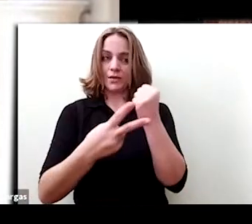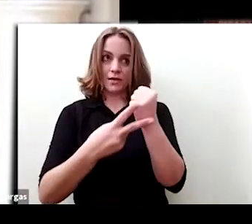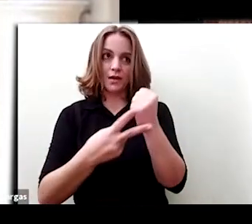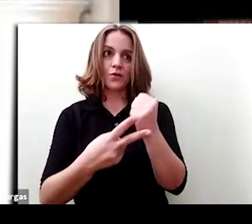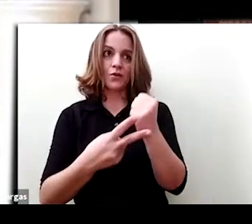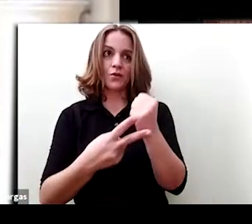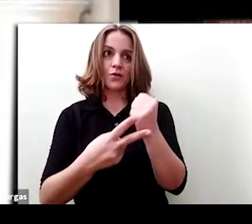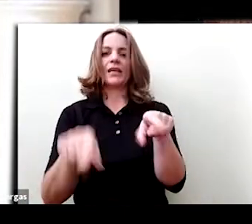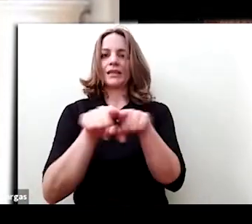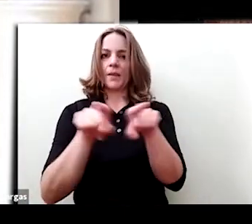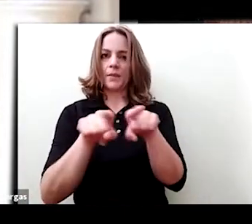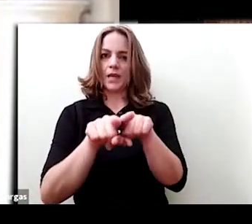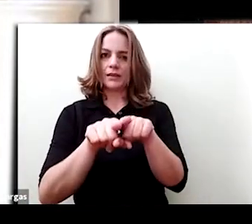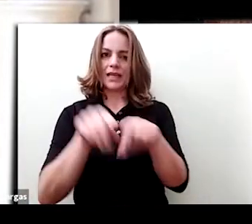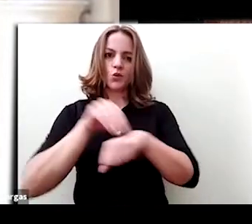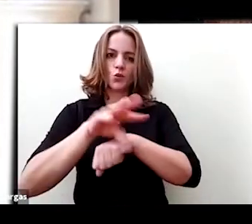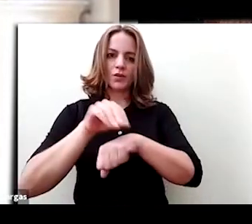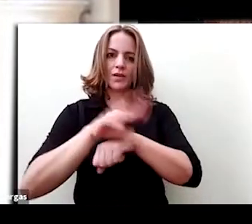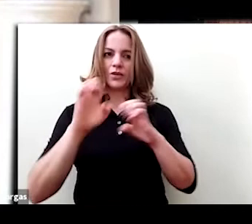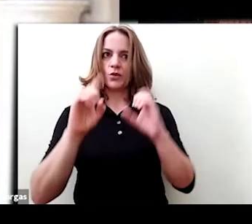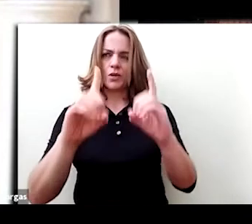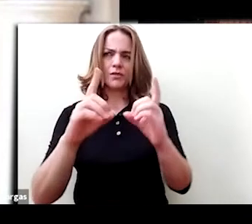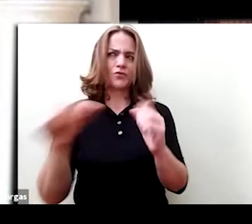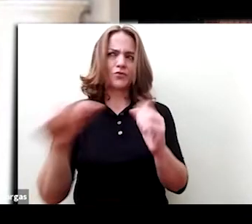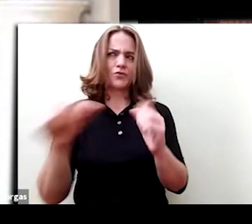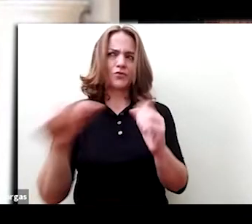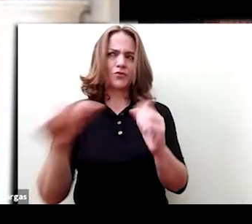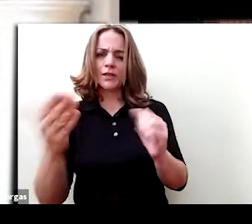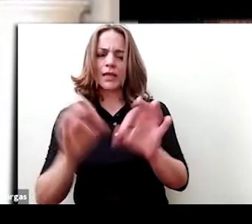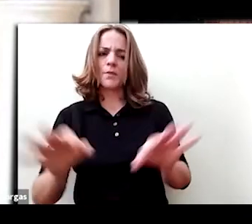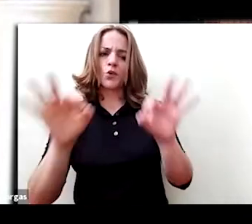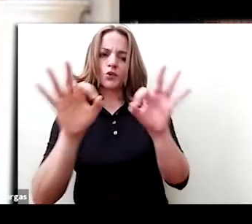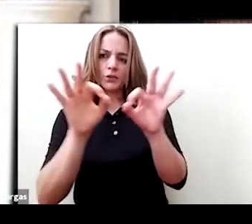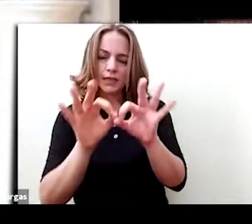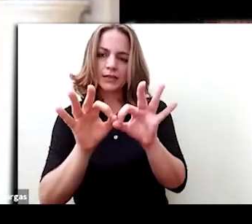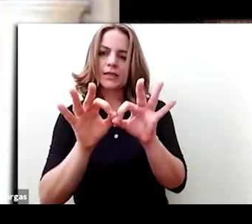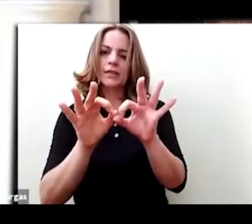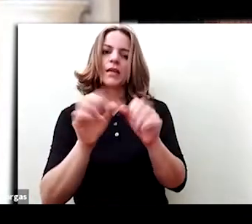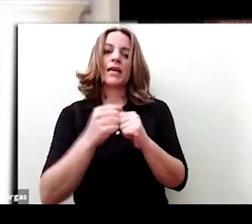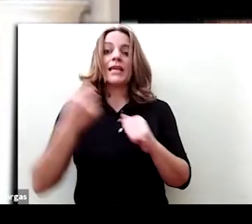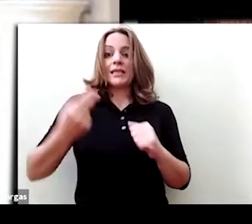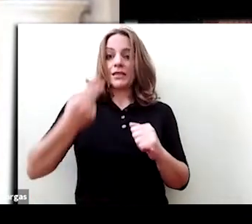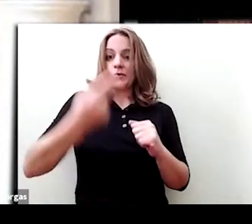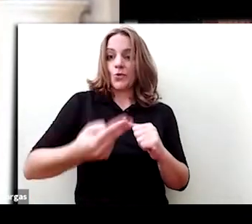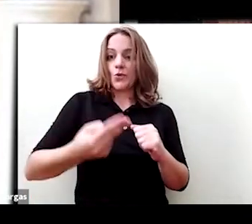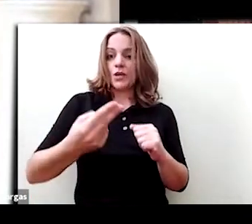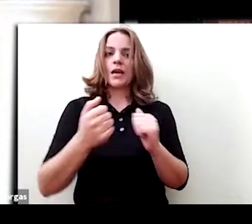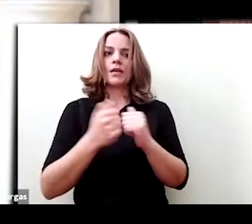things about the negotiations with WNET. Oral histories that Centro had filmed and